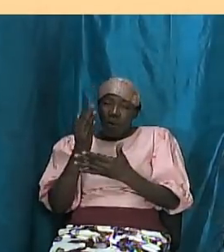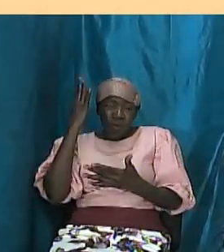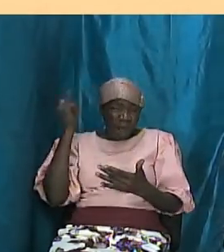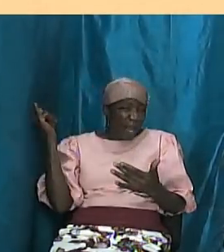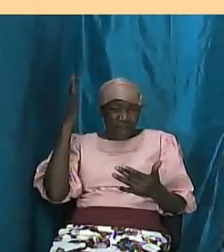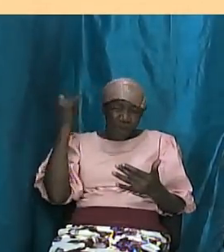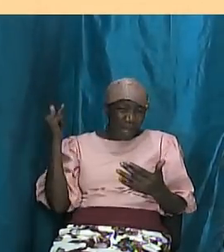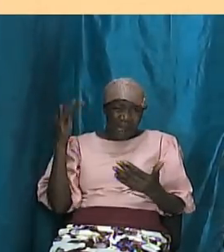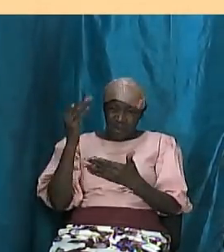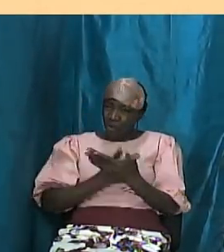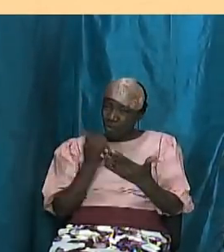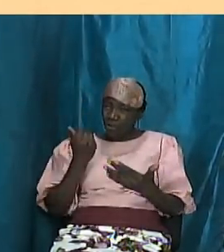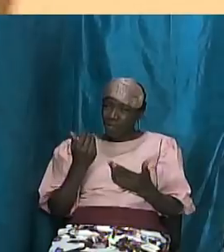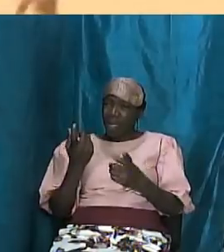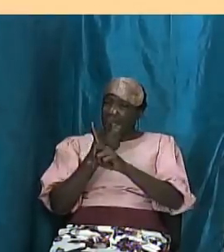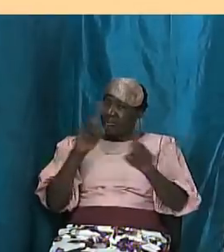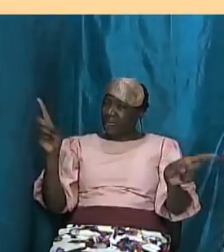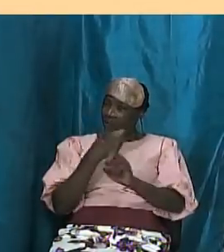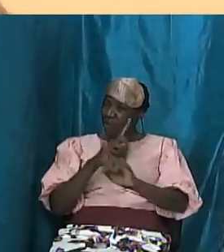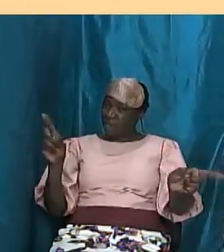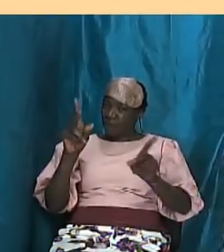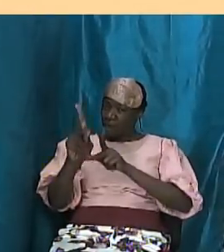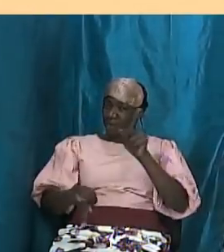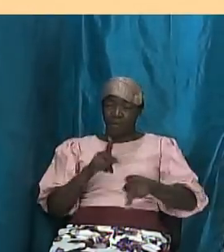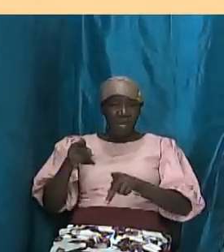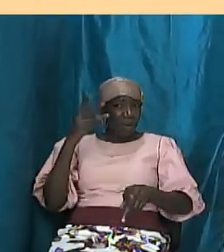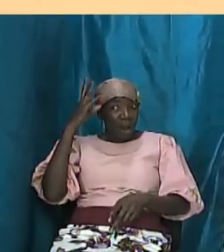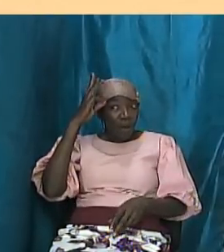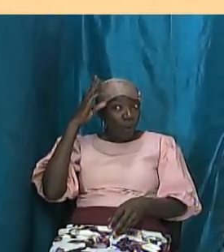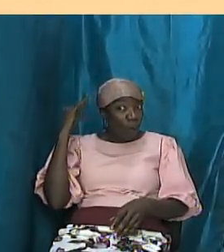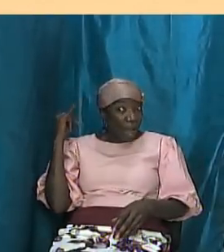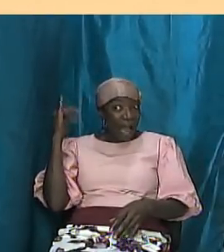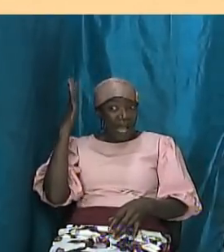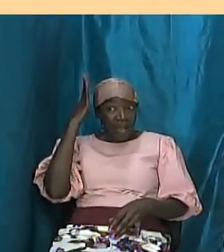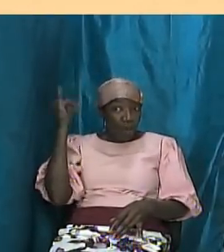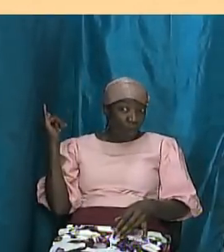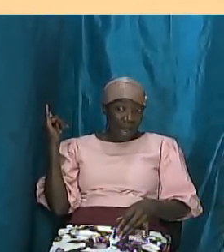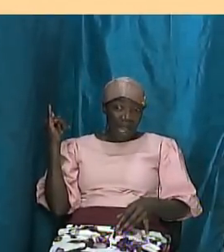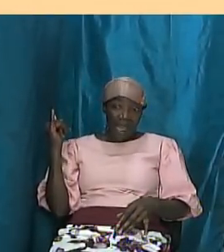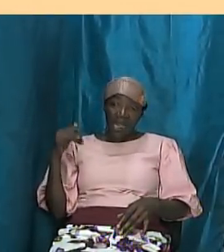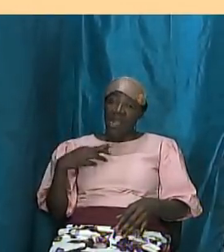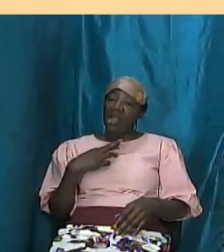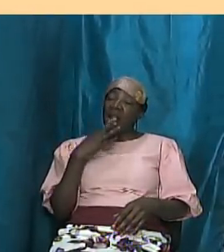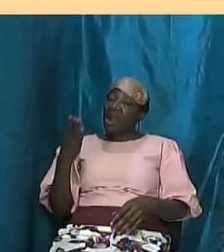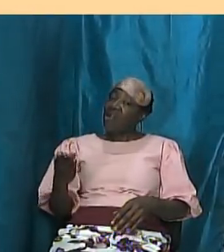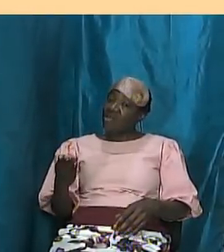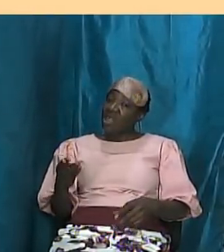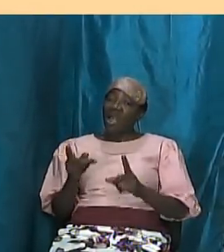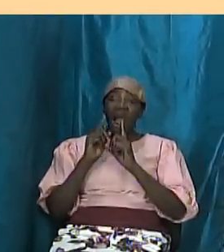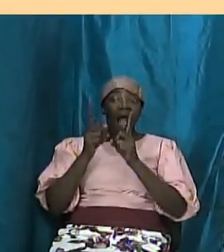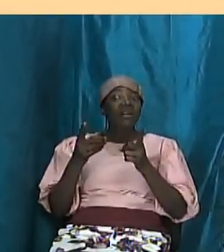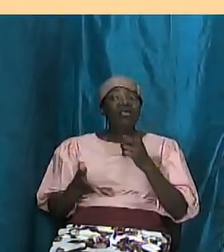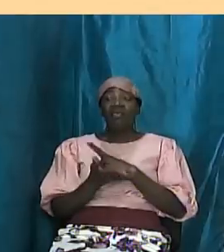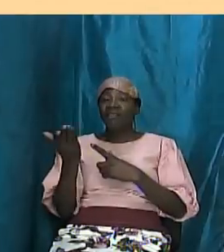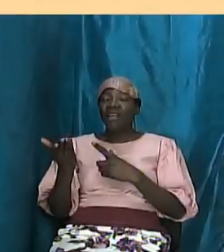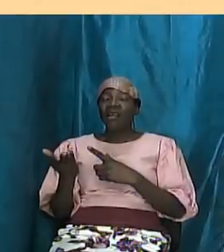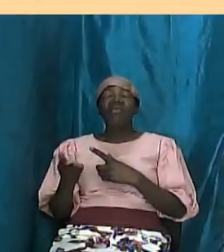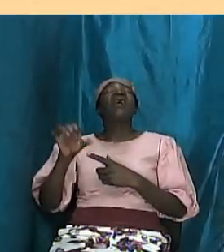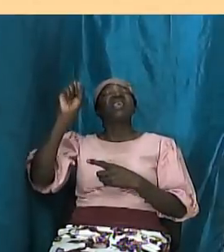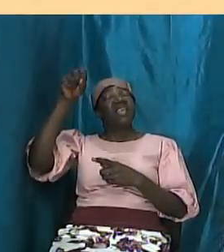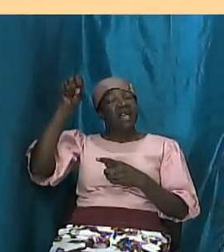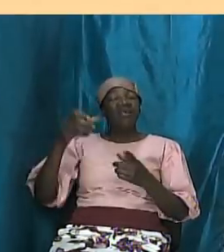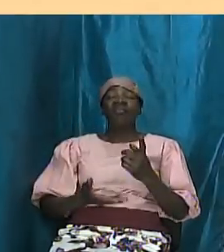that some are Indian? And a whole lot of questions arise. Are there answers there? there are